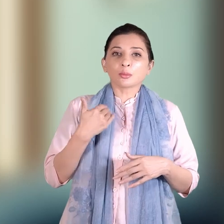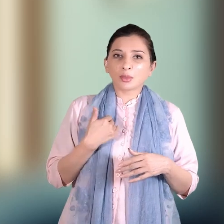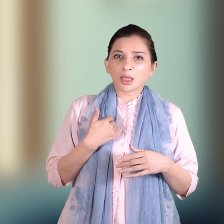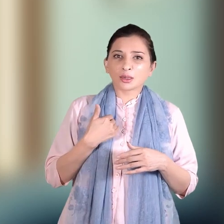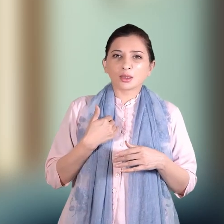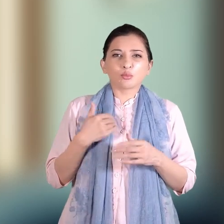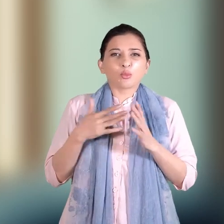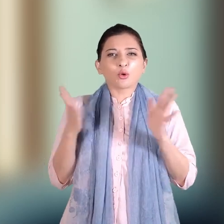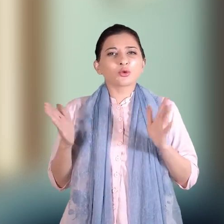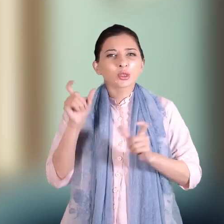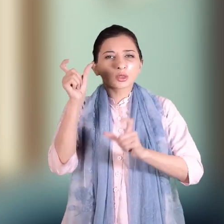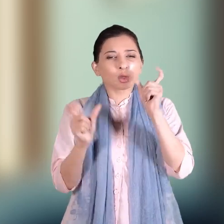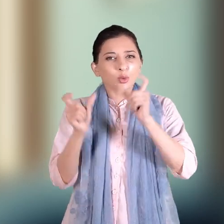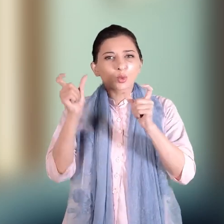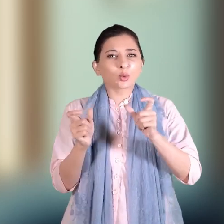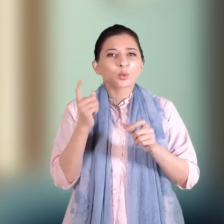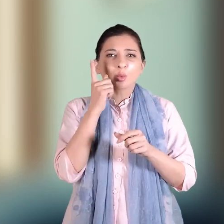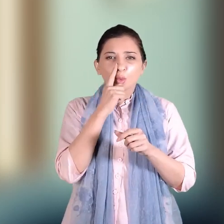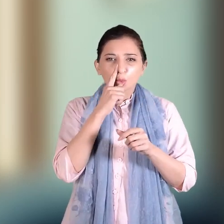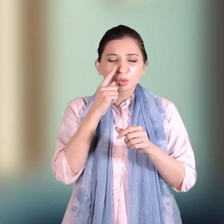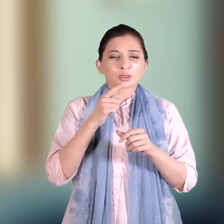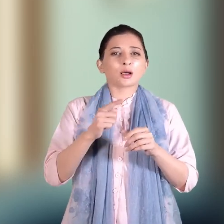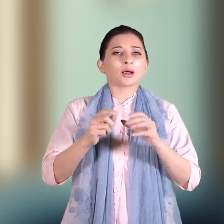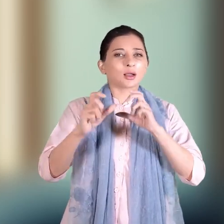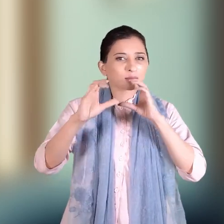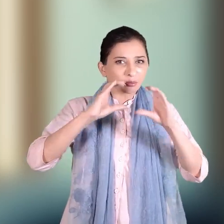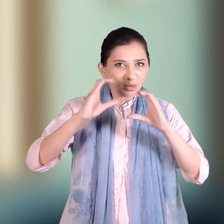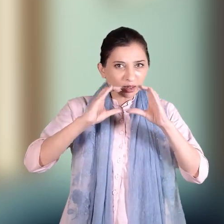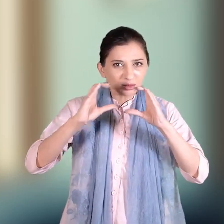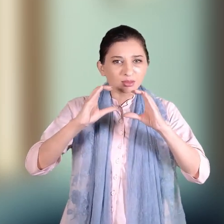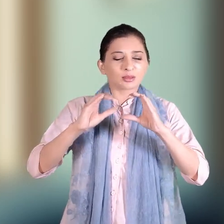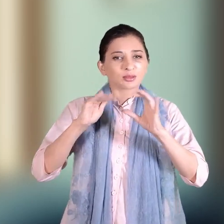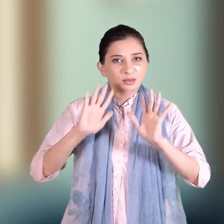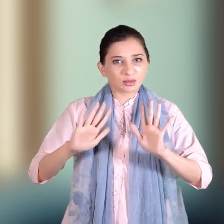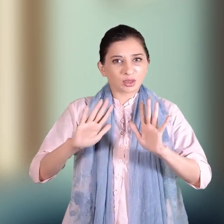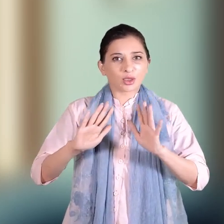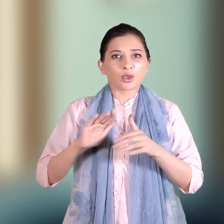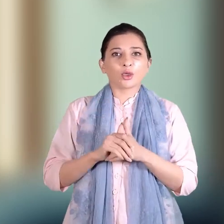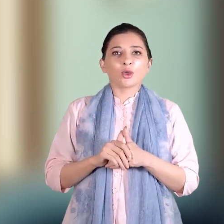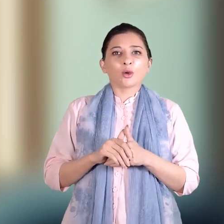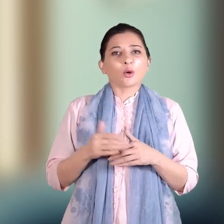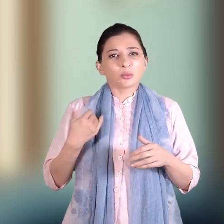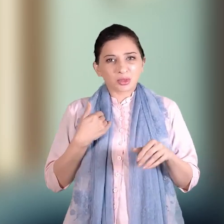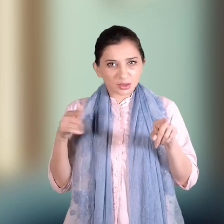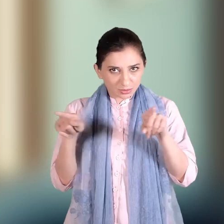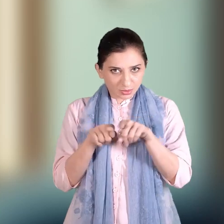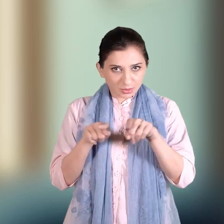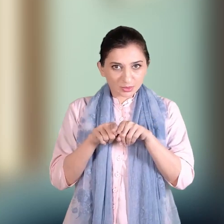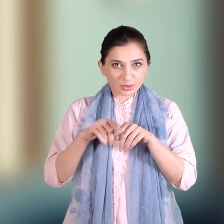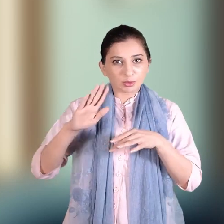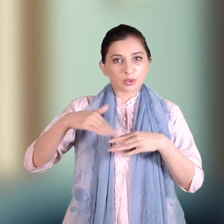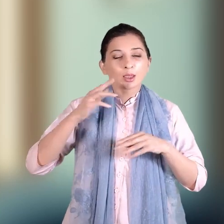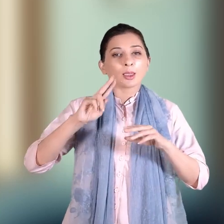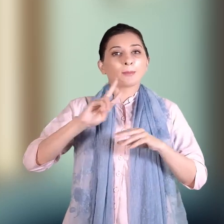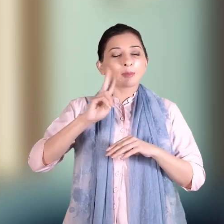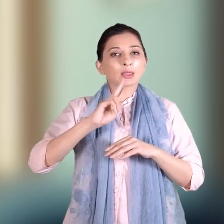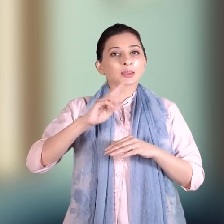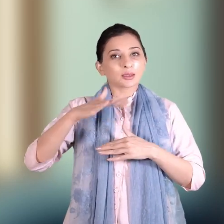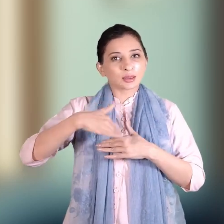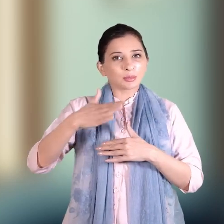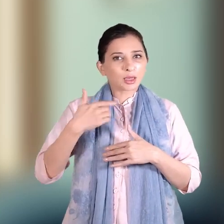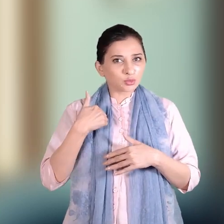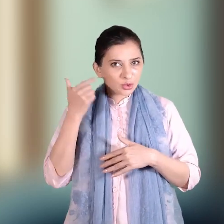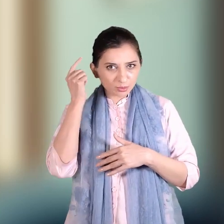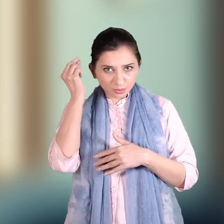with so many clients, friends, colleagues, acquaintances, and relatives, what I've realized